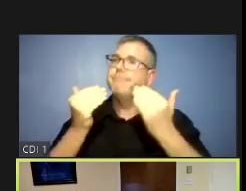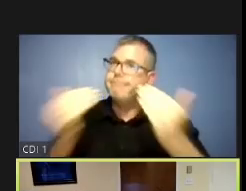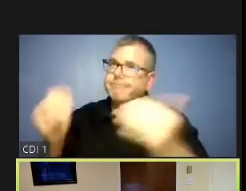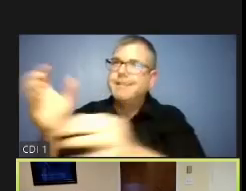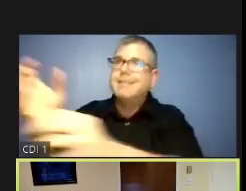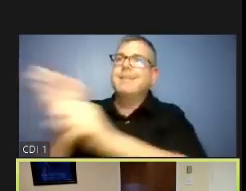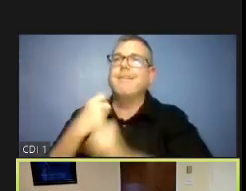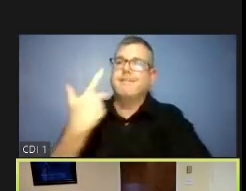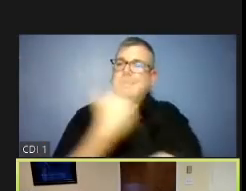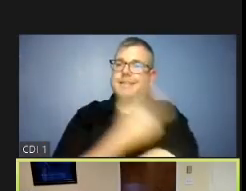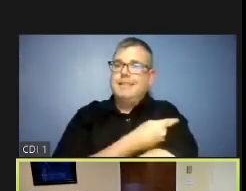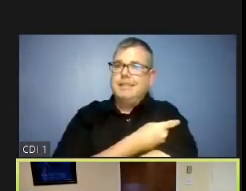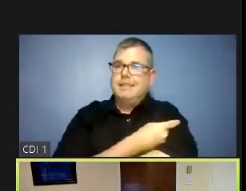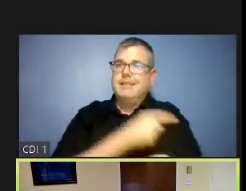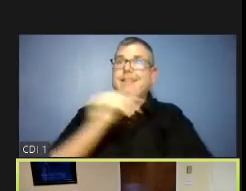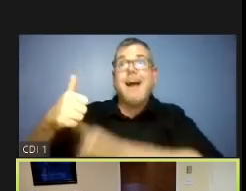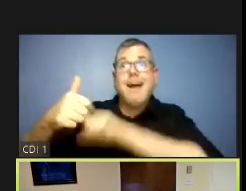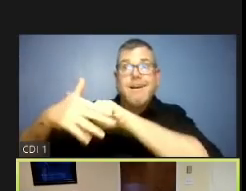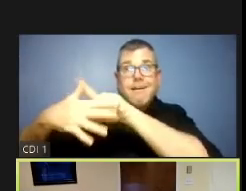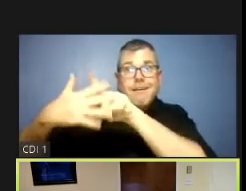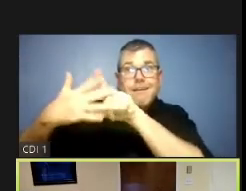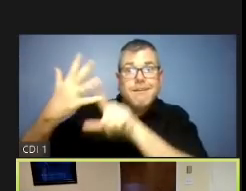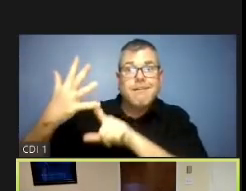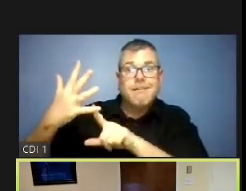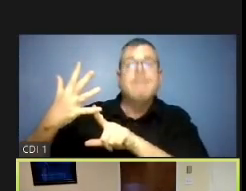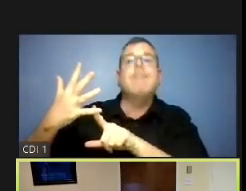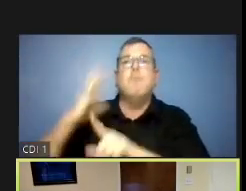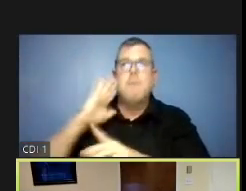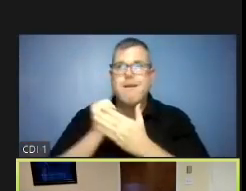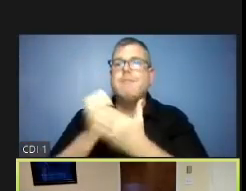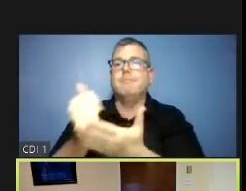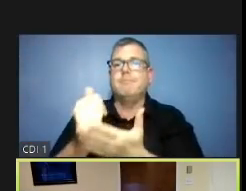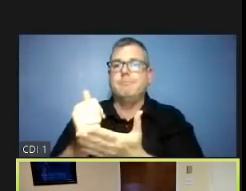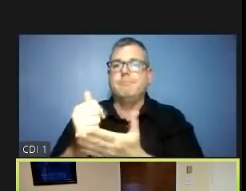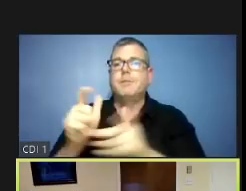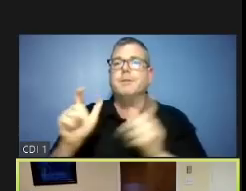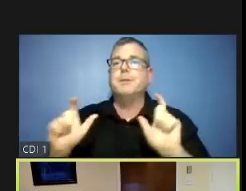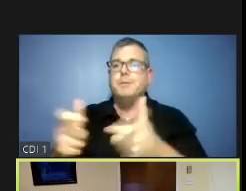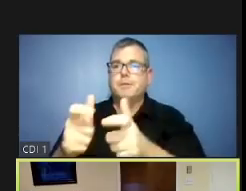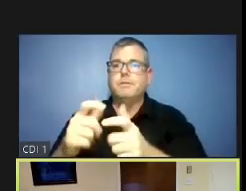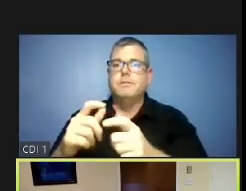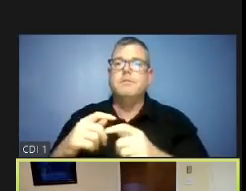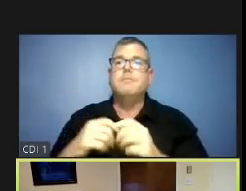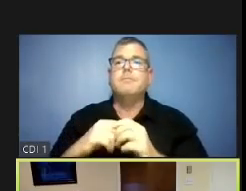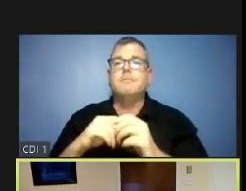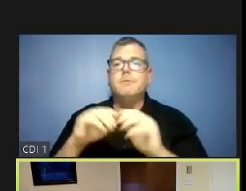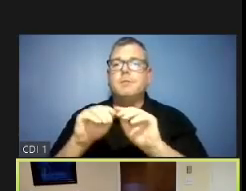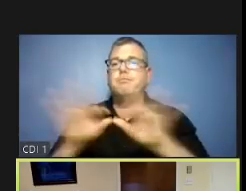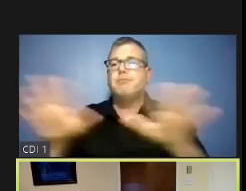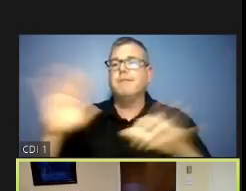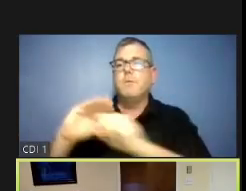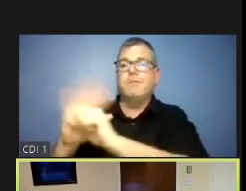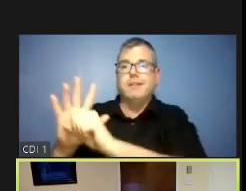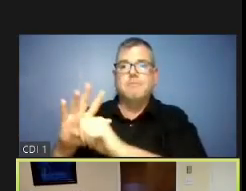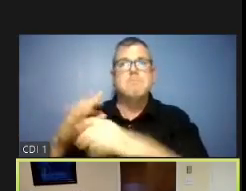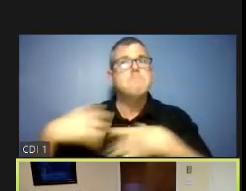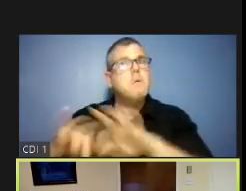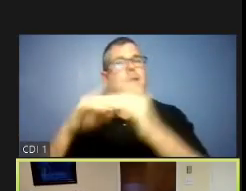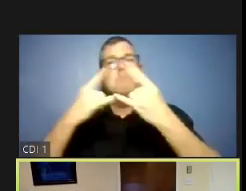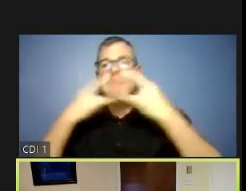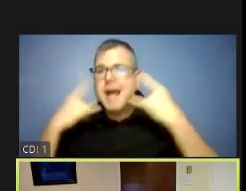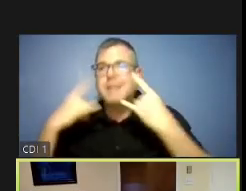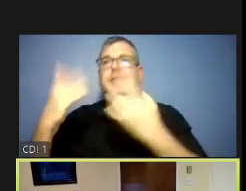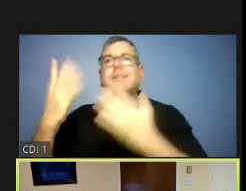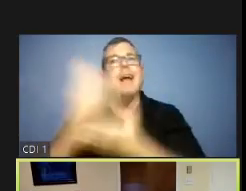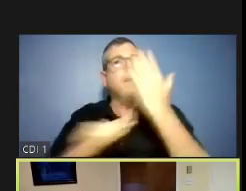does not replace infection prevention practices. And with that, I'm going to pause and we will be around for questions as they come